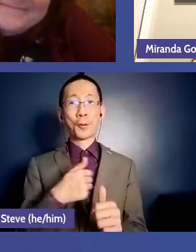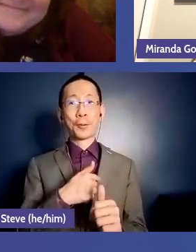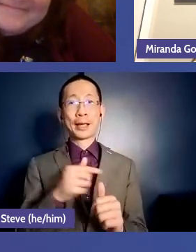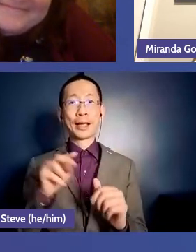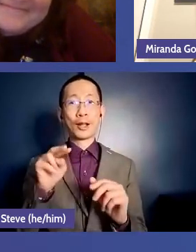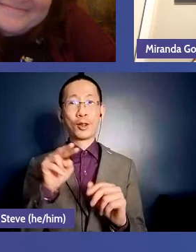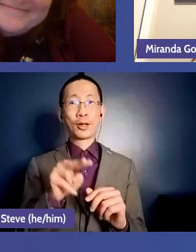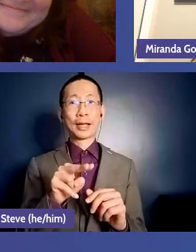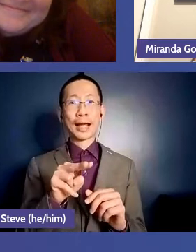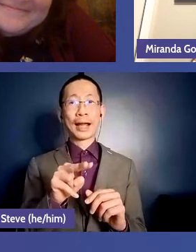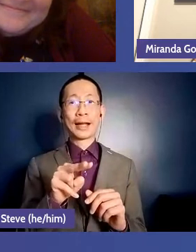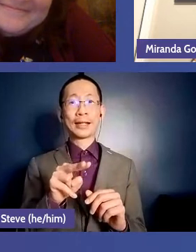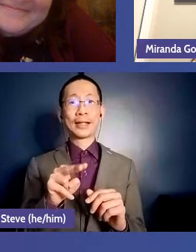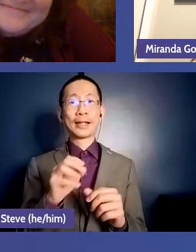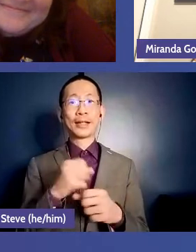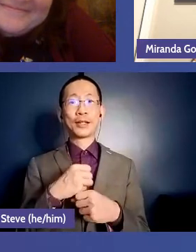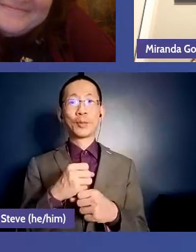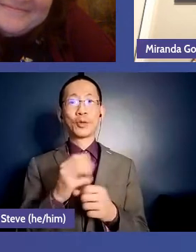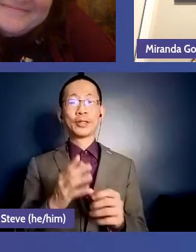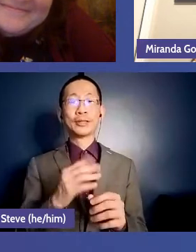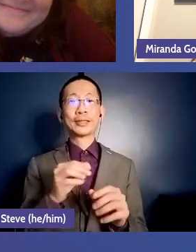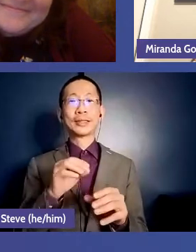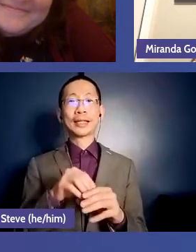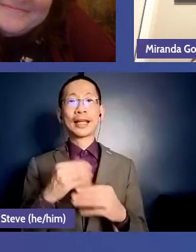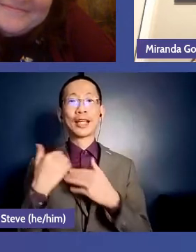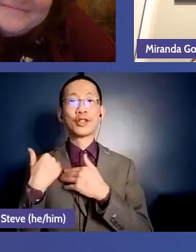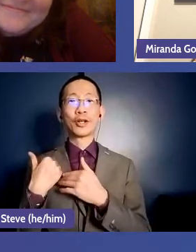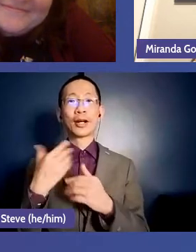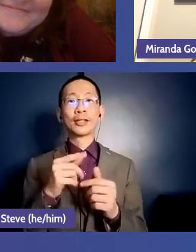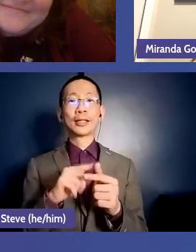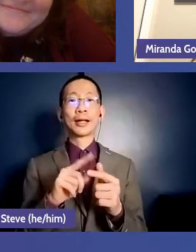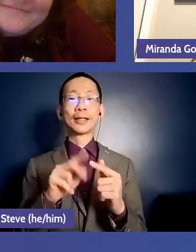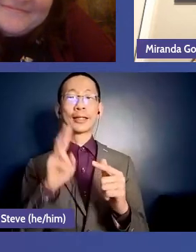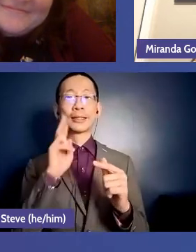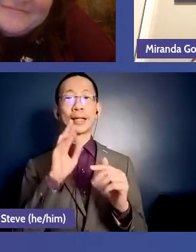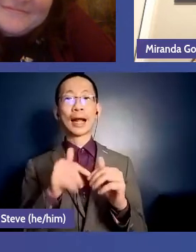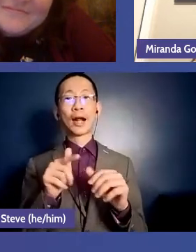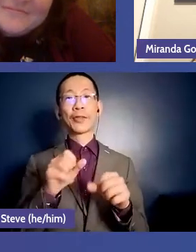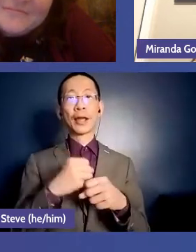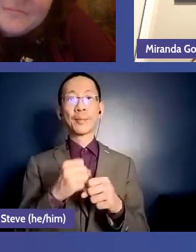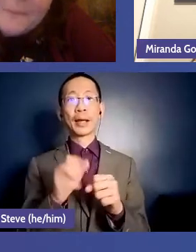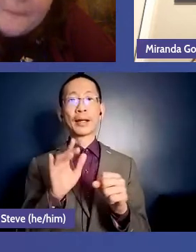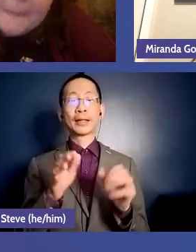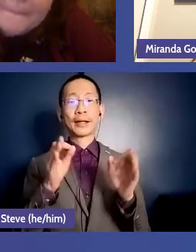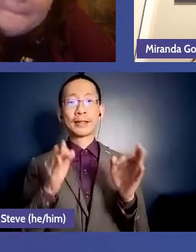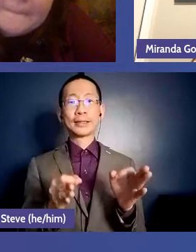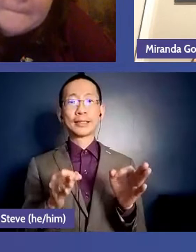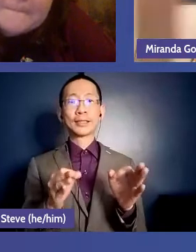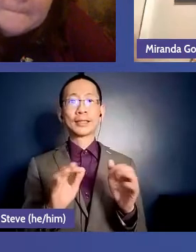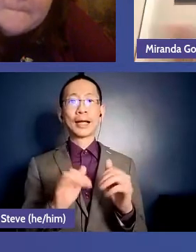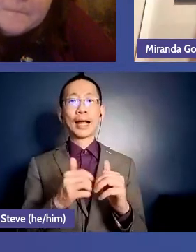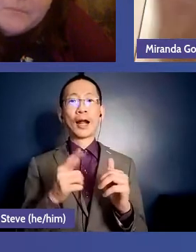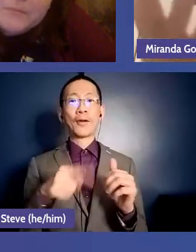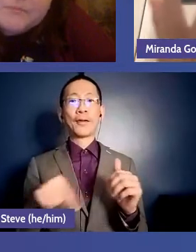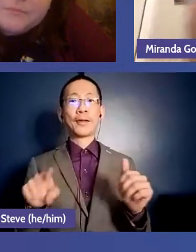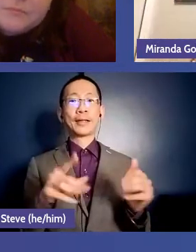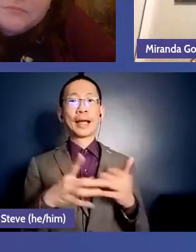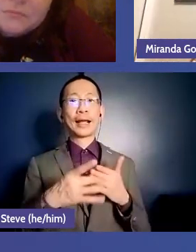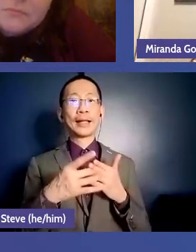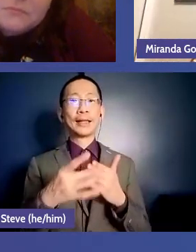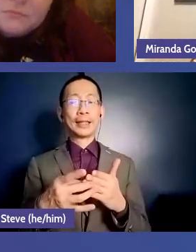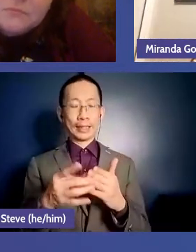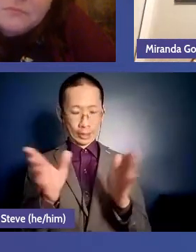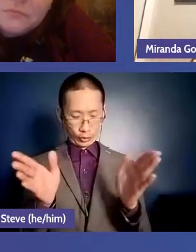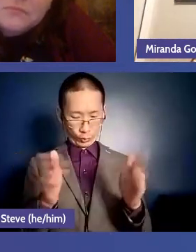at the producers in charge and kind of see how they make their decisions, how they lead a